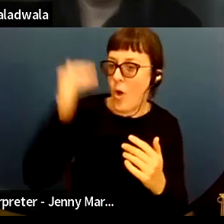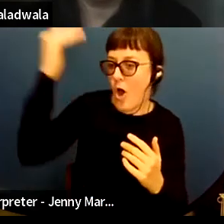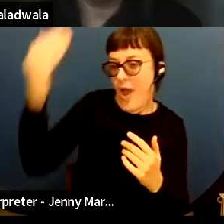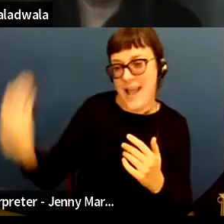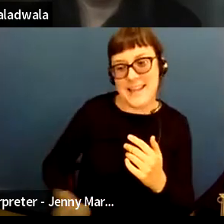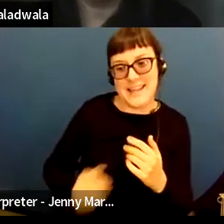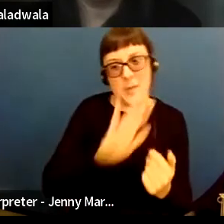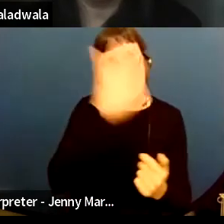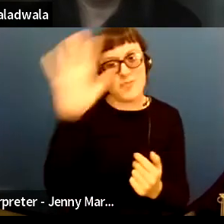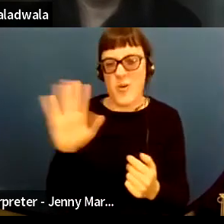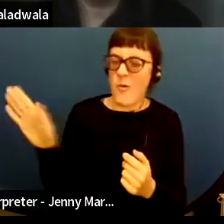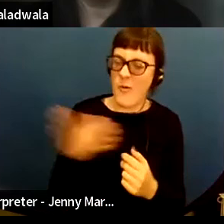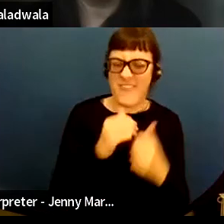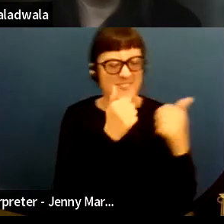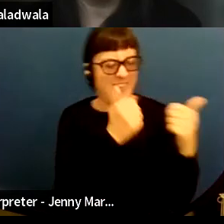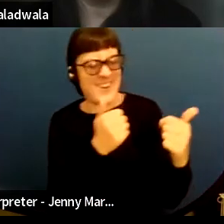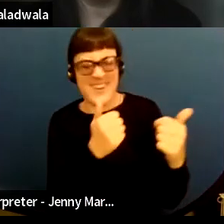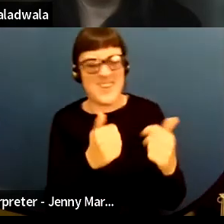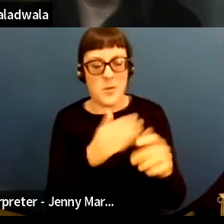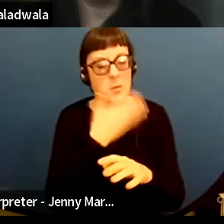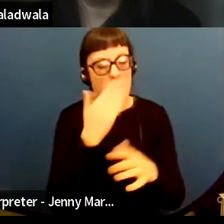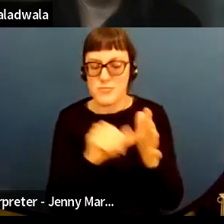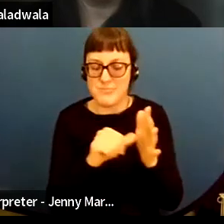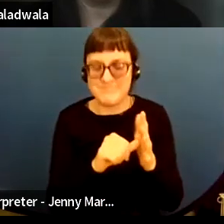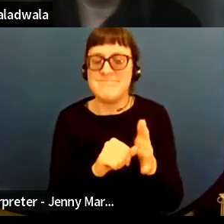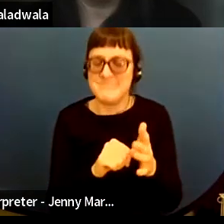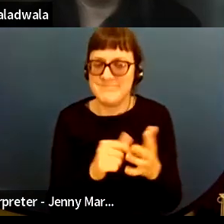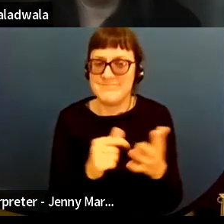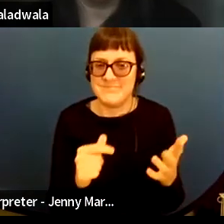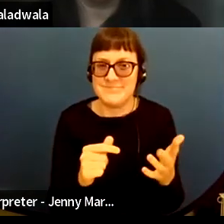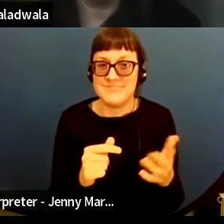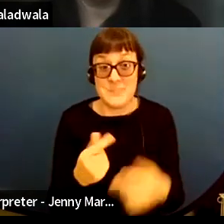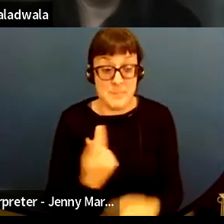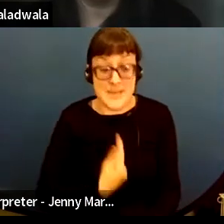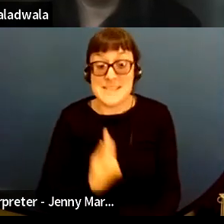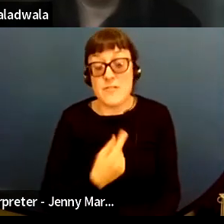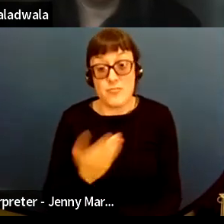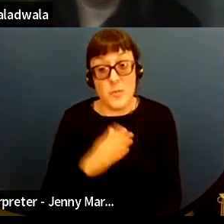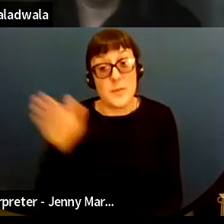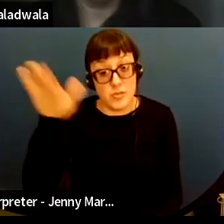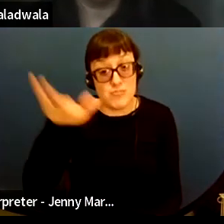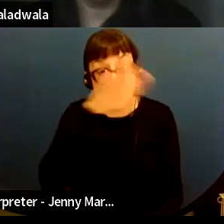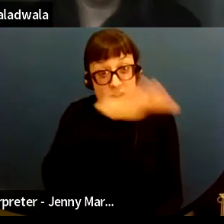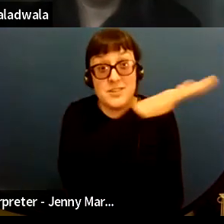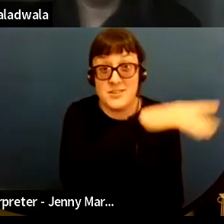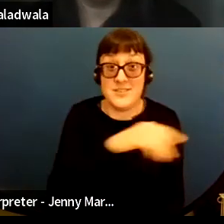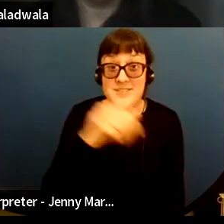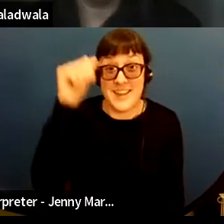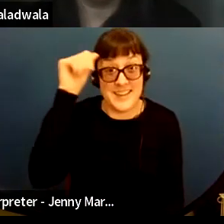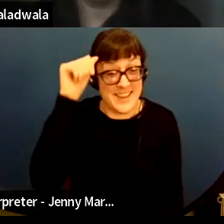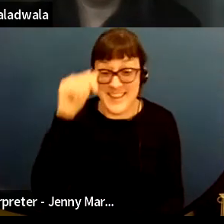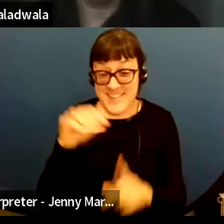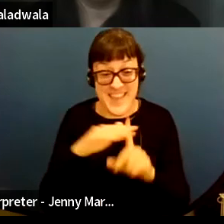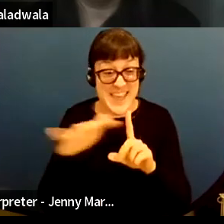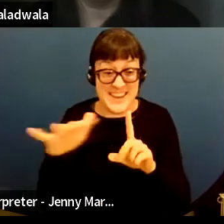right and the struggle isn't there too. Rural, you know, I'm from a rural place. I can tell you right now, internet access